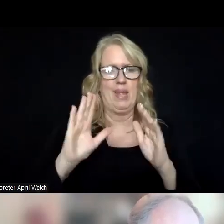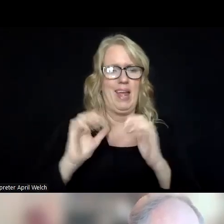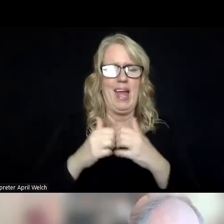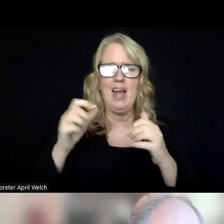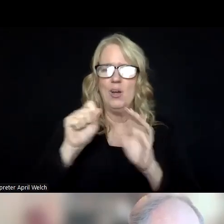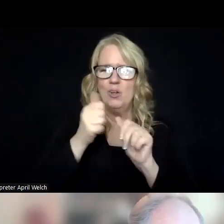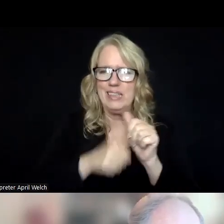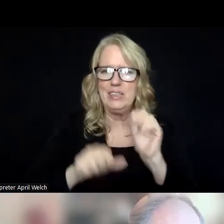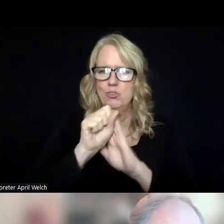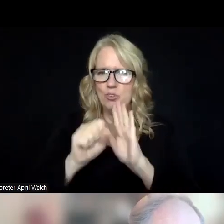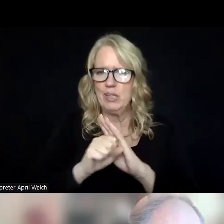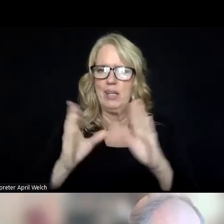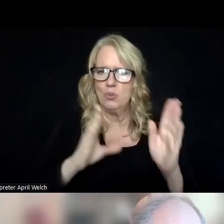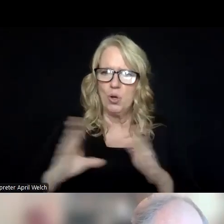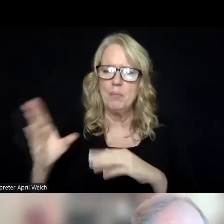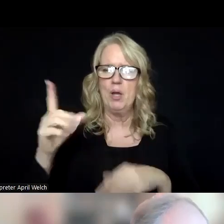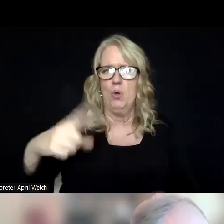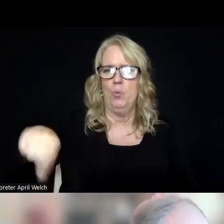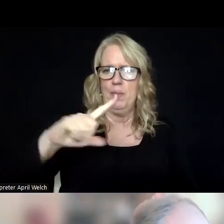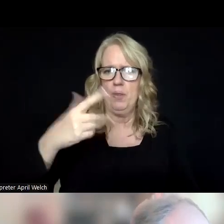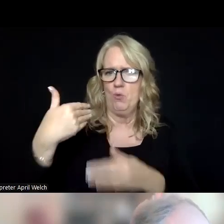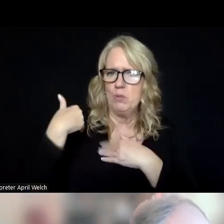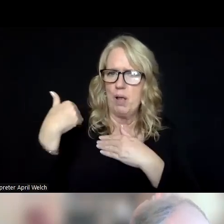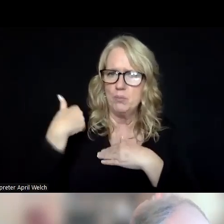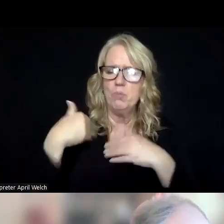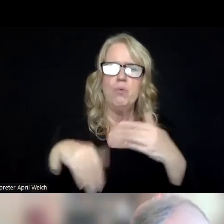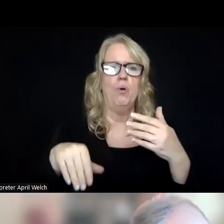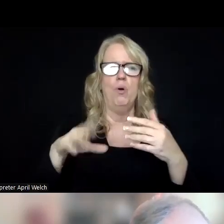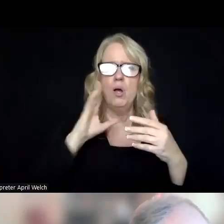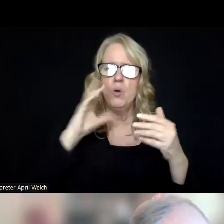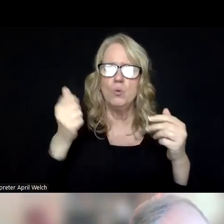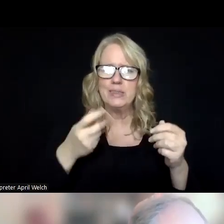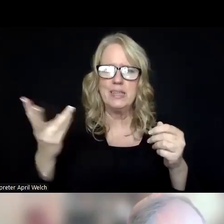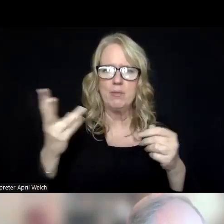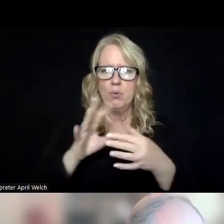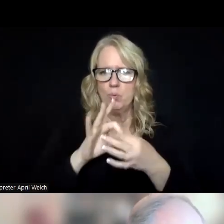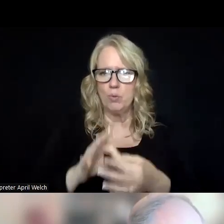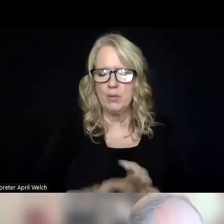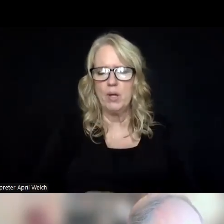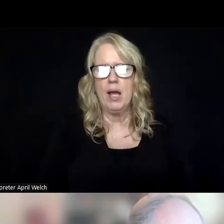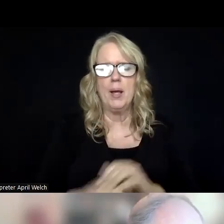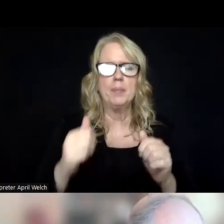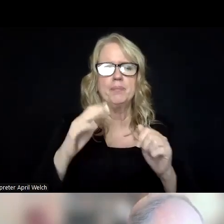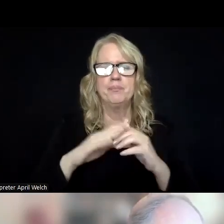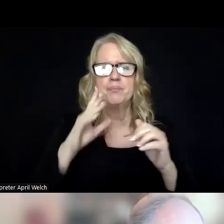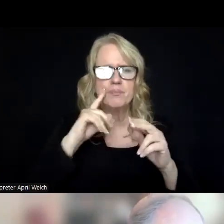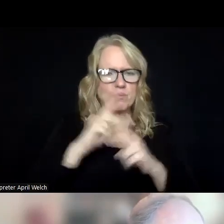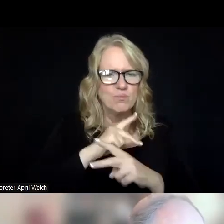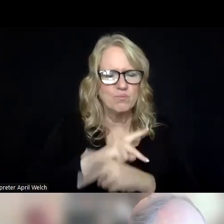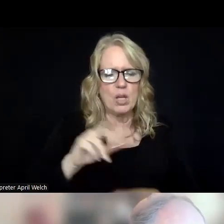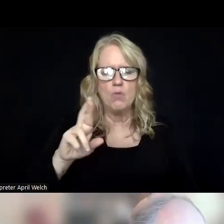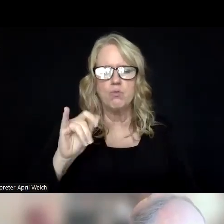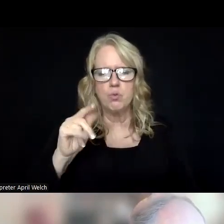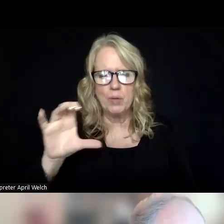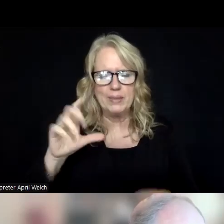organized, structured, what they're responsible for. We're doing several things around forensics, criminal justice interface. How